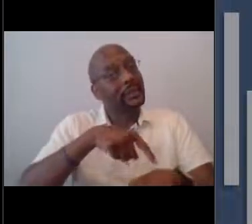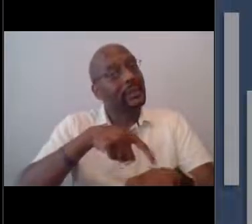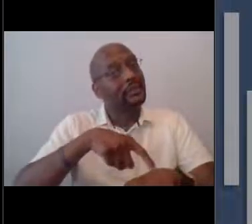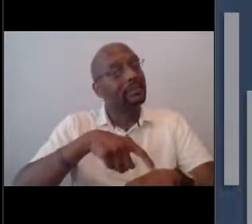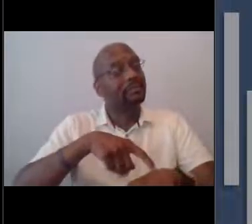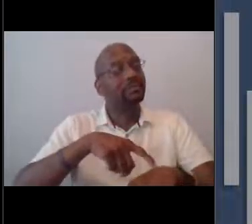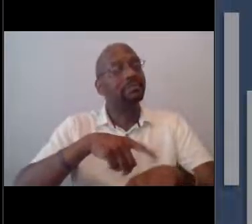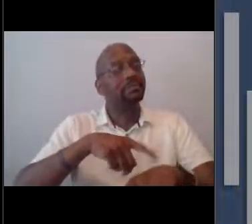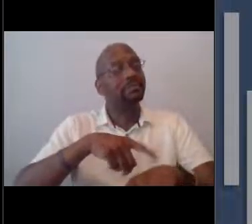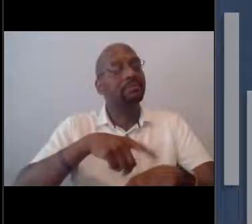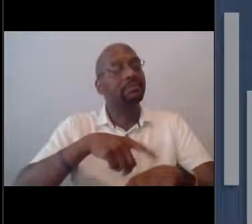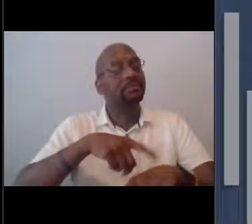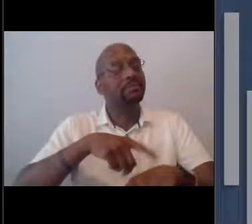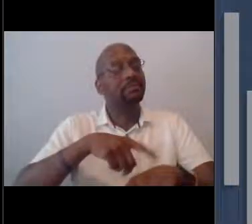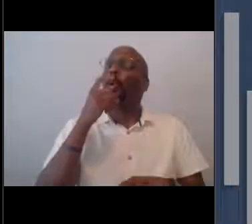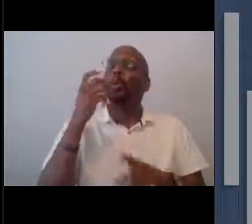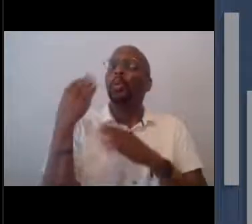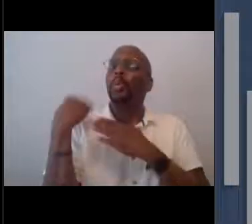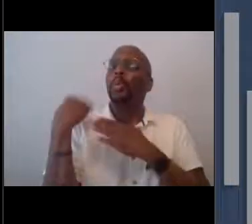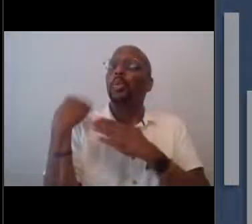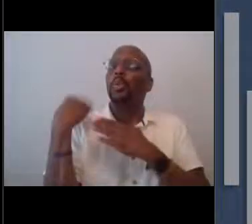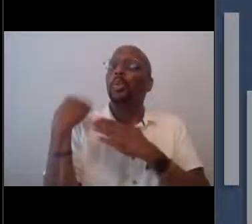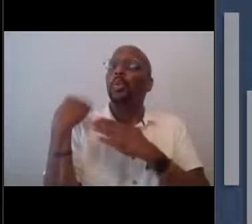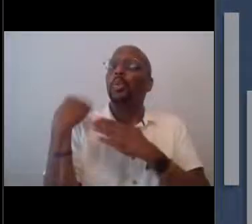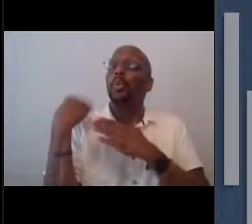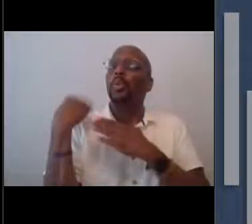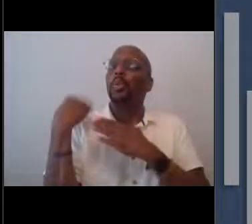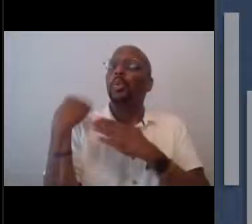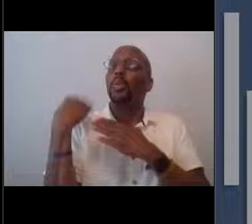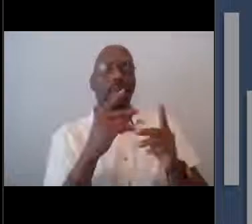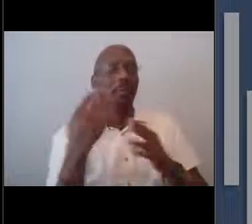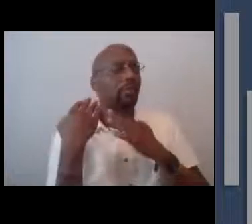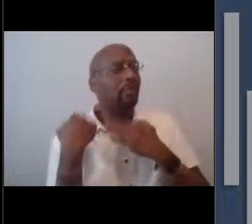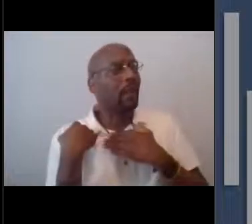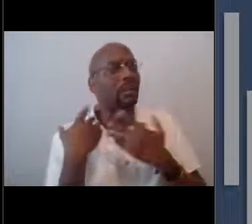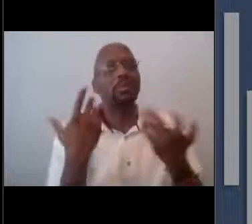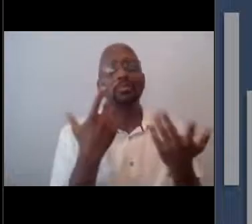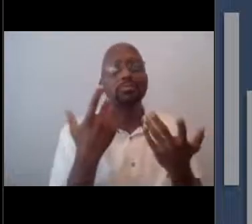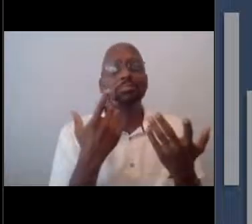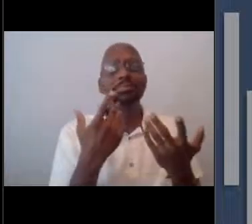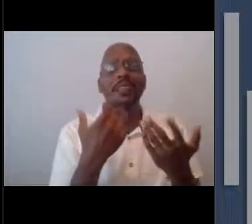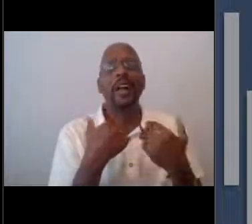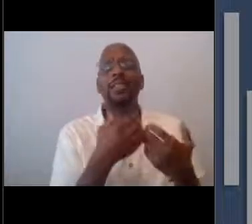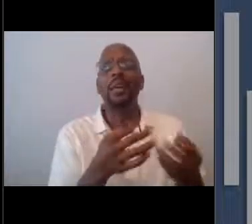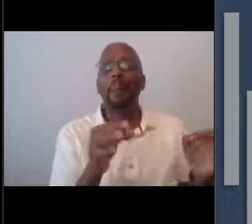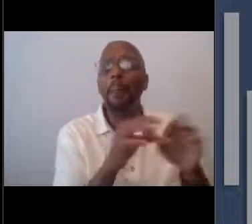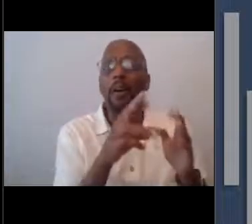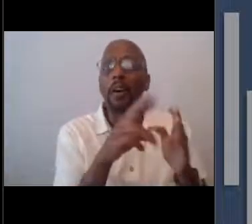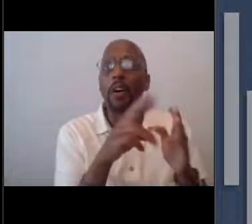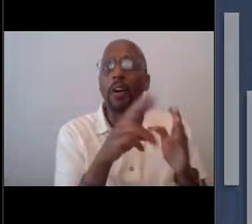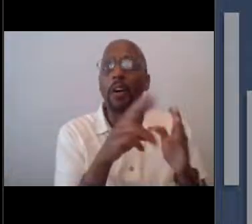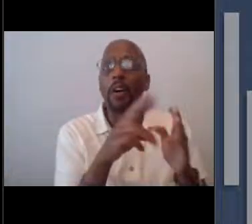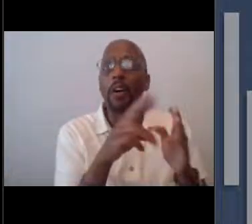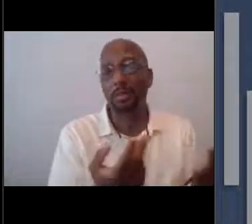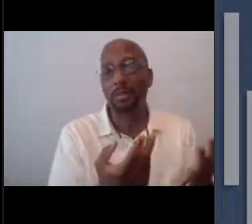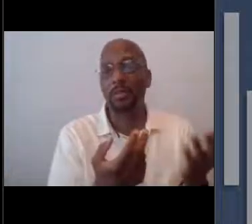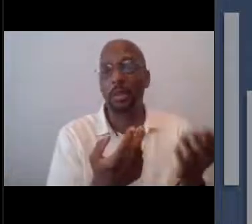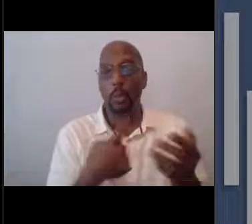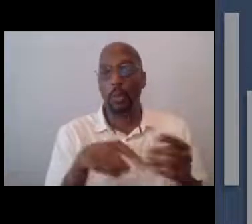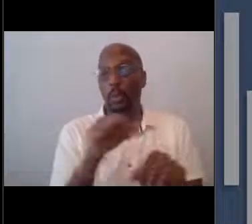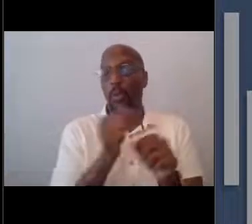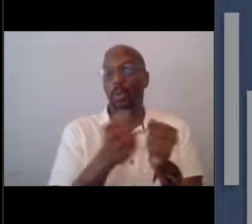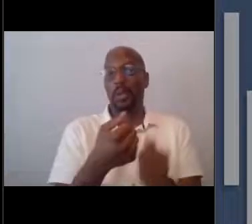responsible? I think we're all responsible for it, but there's different agencies that have a primary role in it. We're actually working with HUD in a few